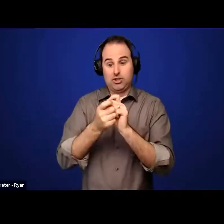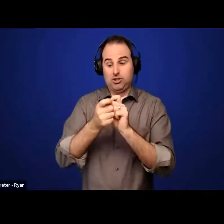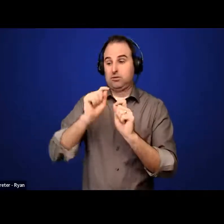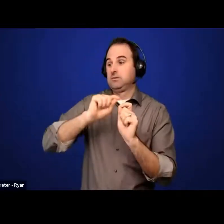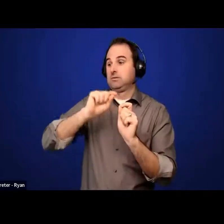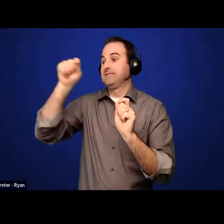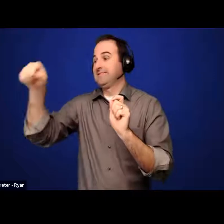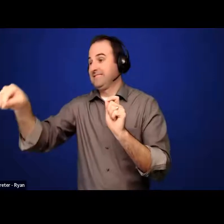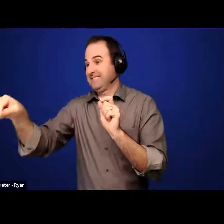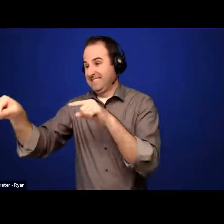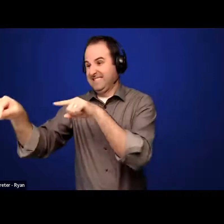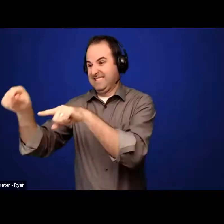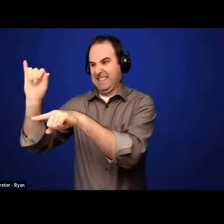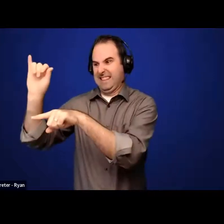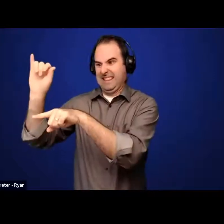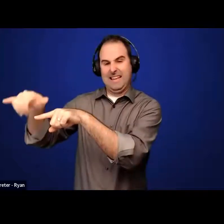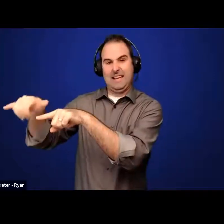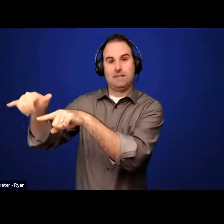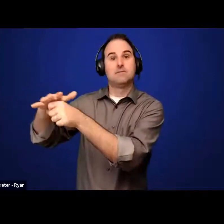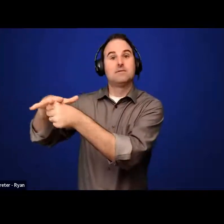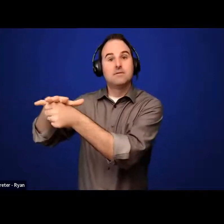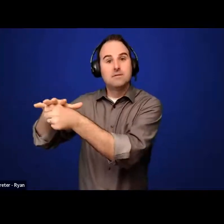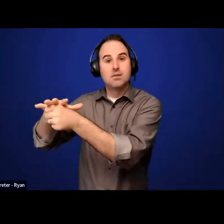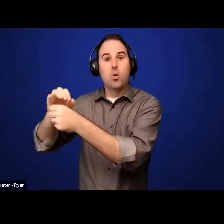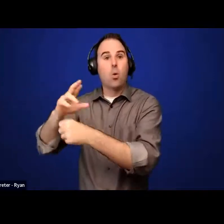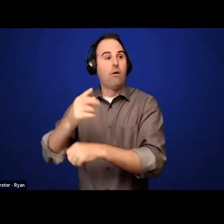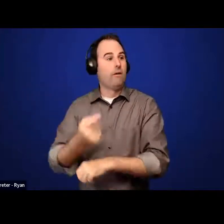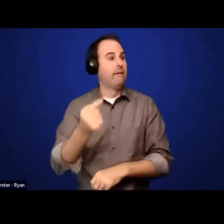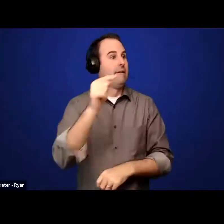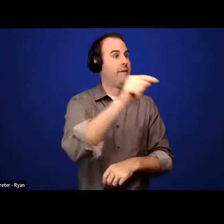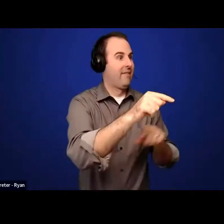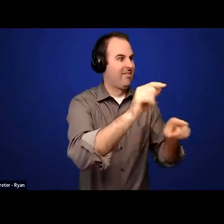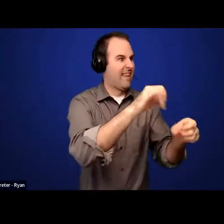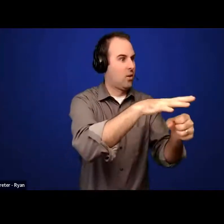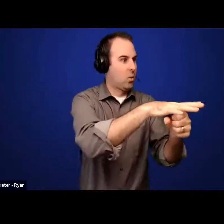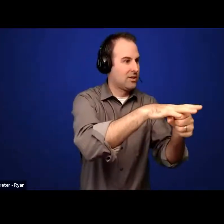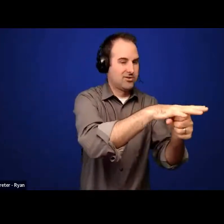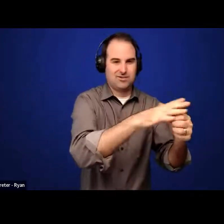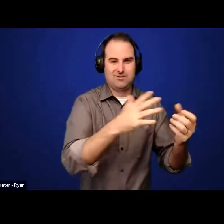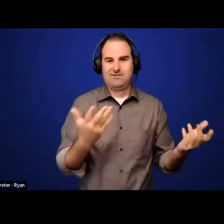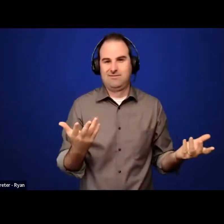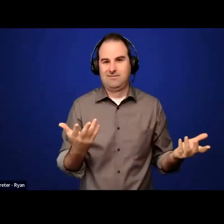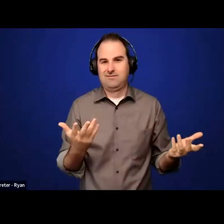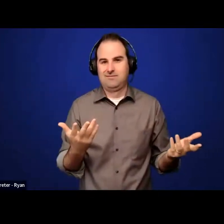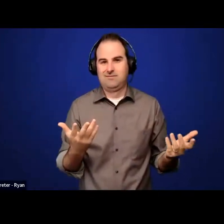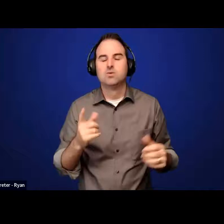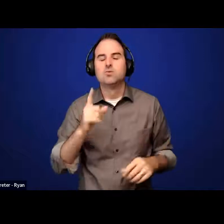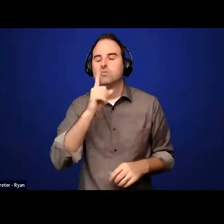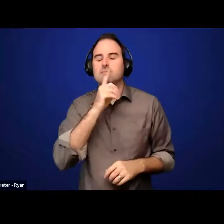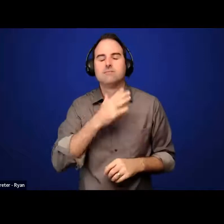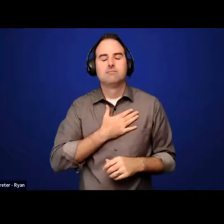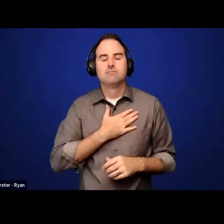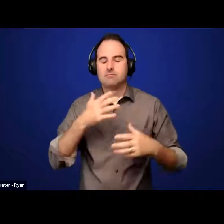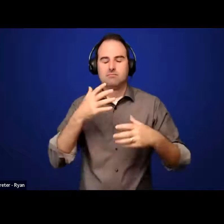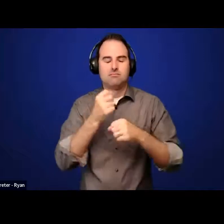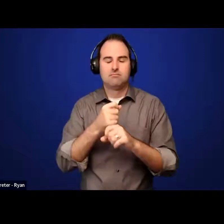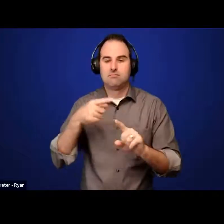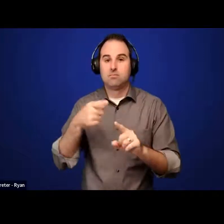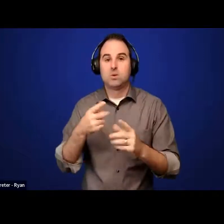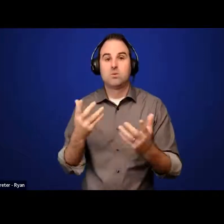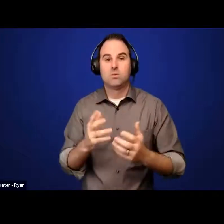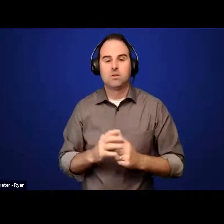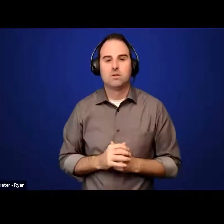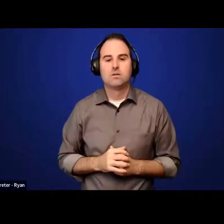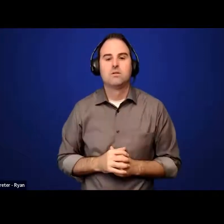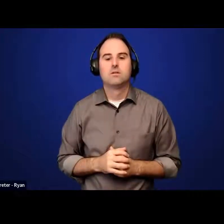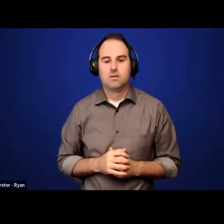other location, or the climate of that other location? In other words, I believe the different